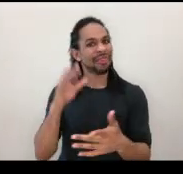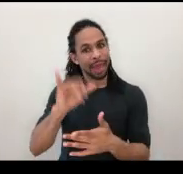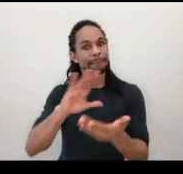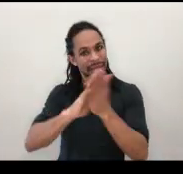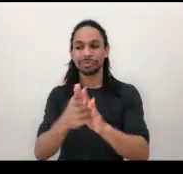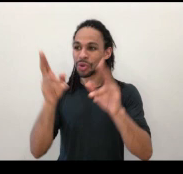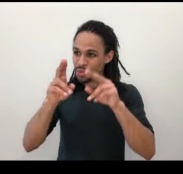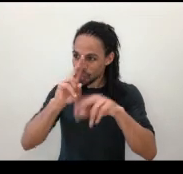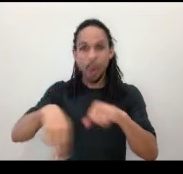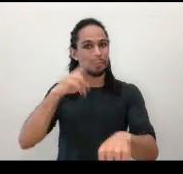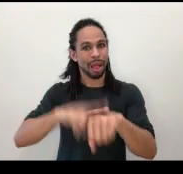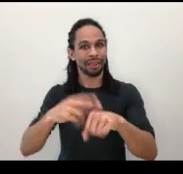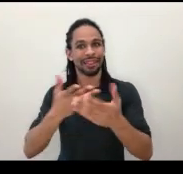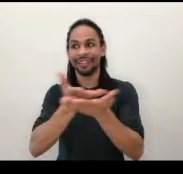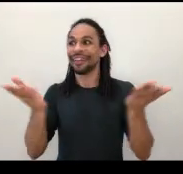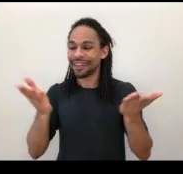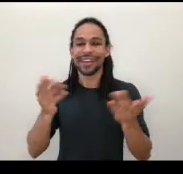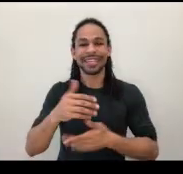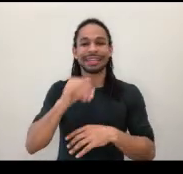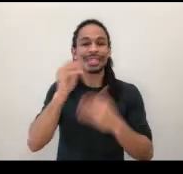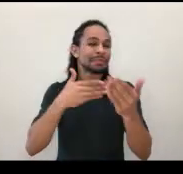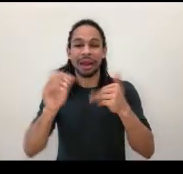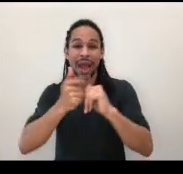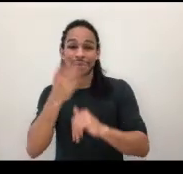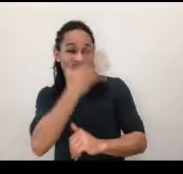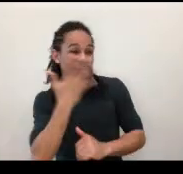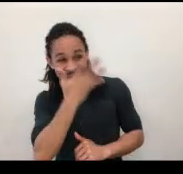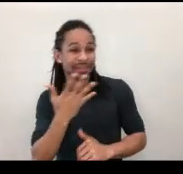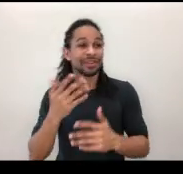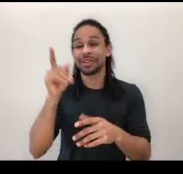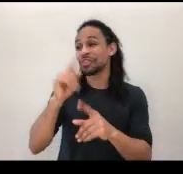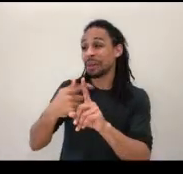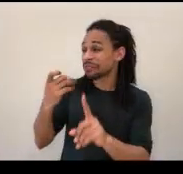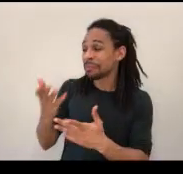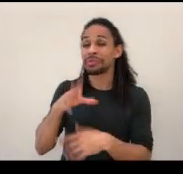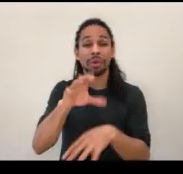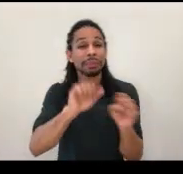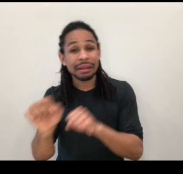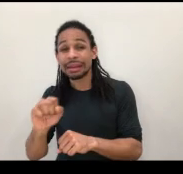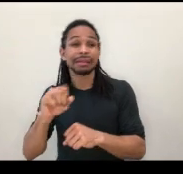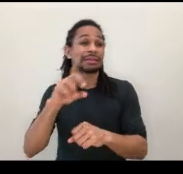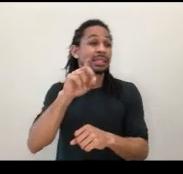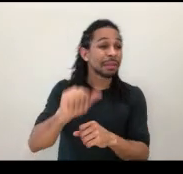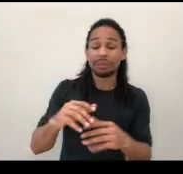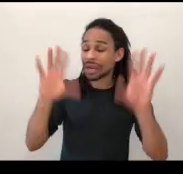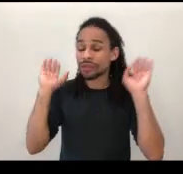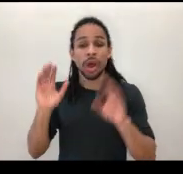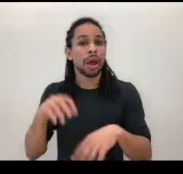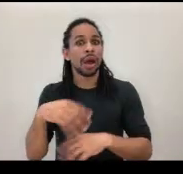it literally doesn't matter how you look, where you come from, what your abilities or lack thereof is.